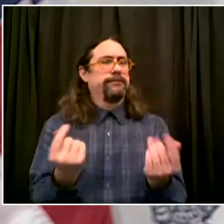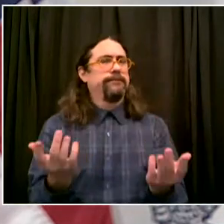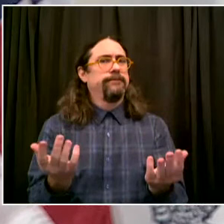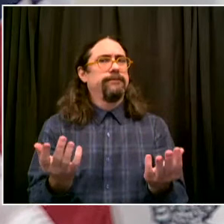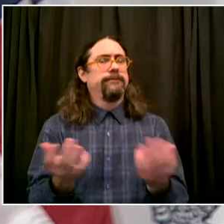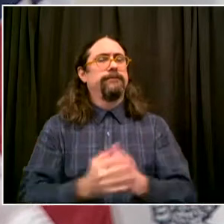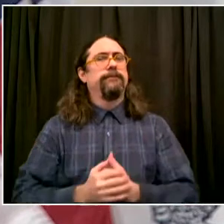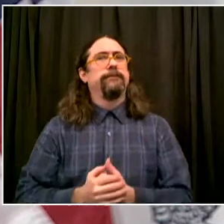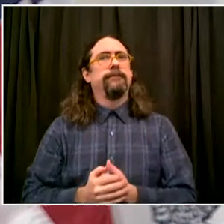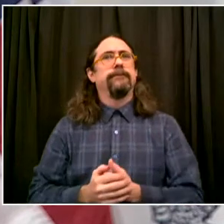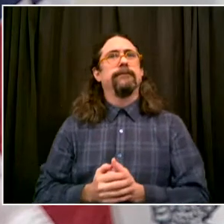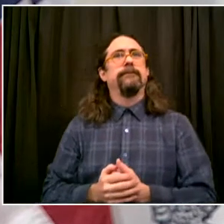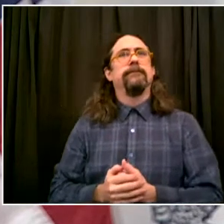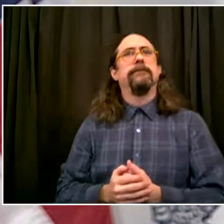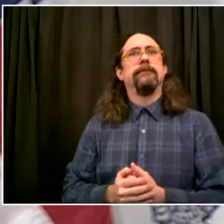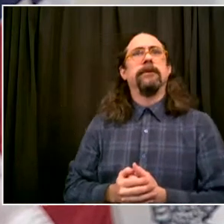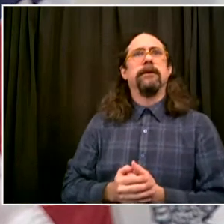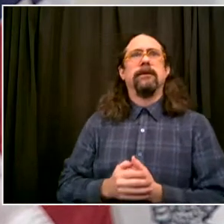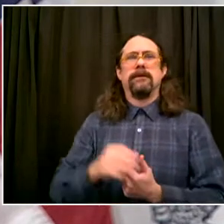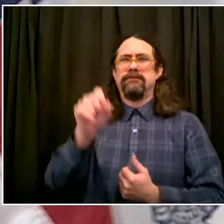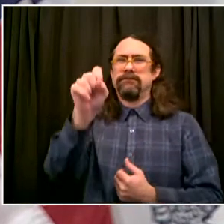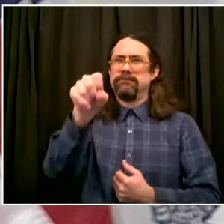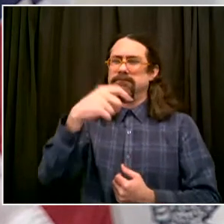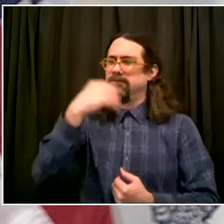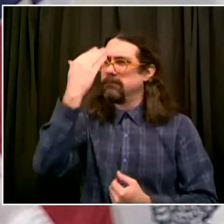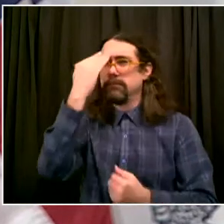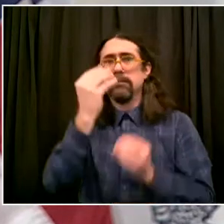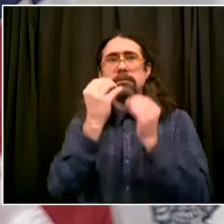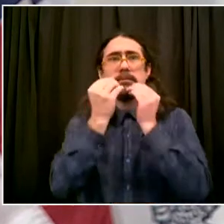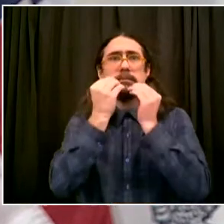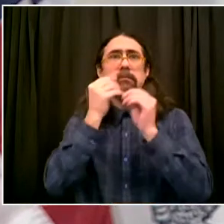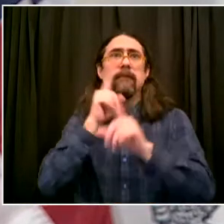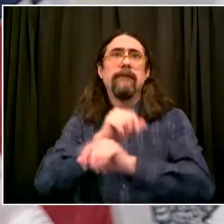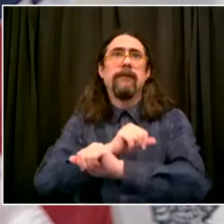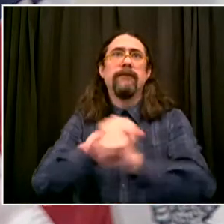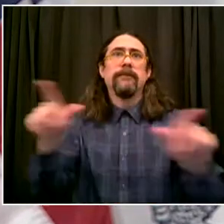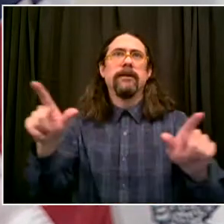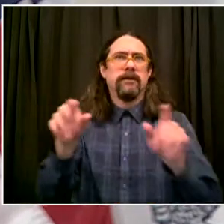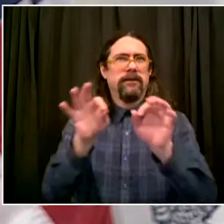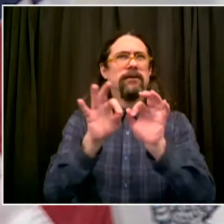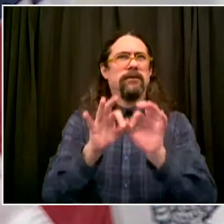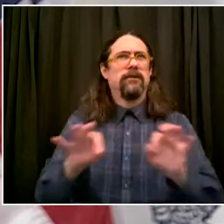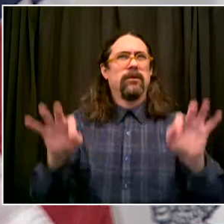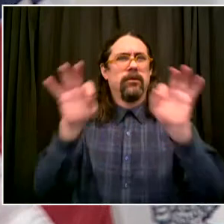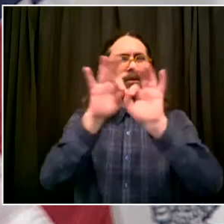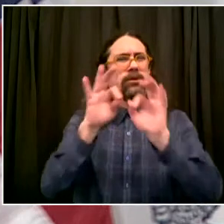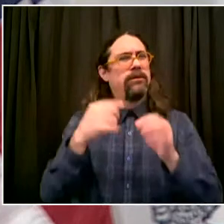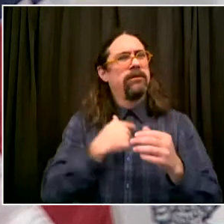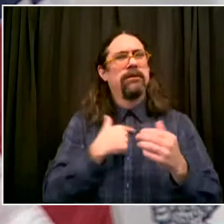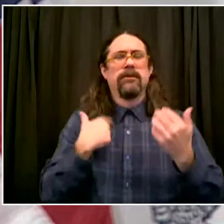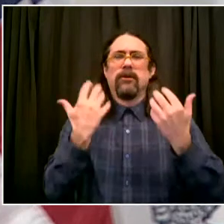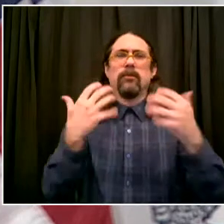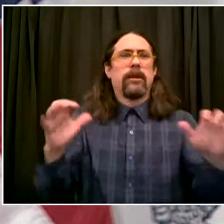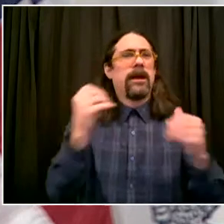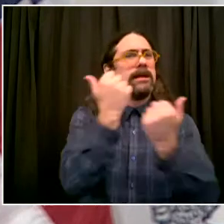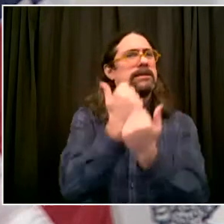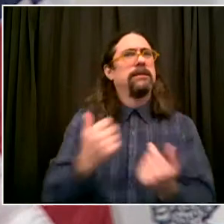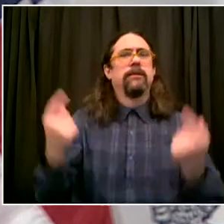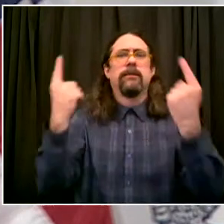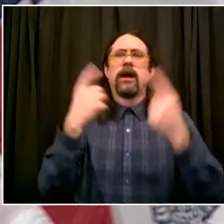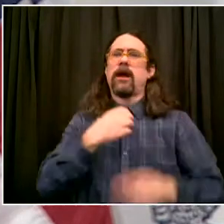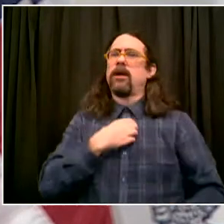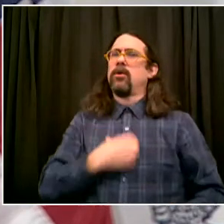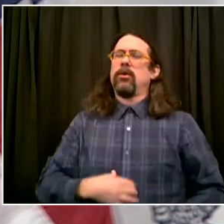or high water. This is something I've said from the beginning of the pandemic. We will not let any New Yorker go hungry. So